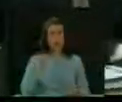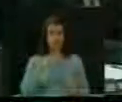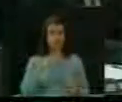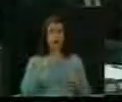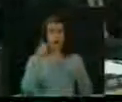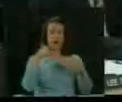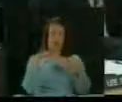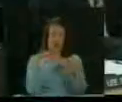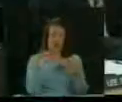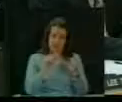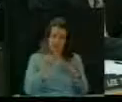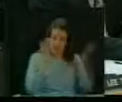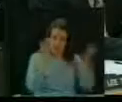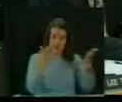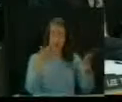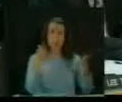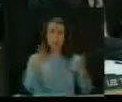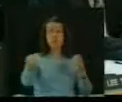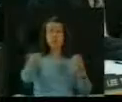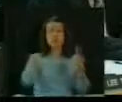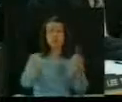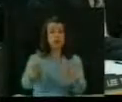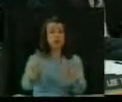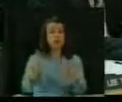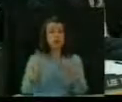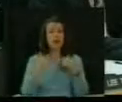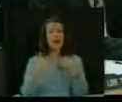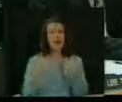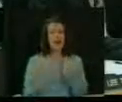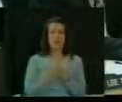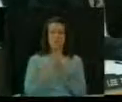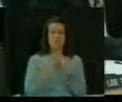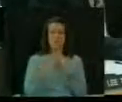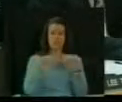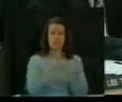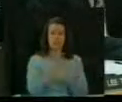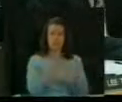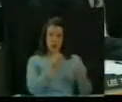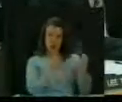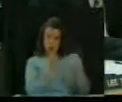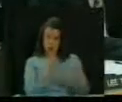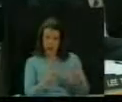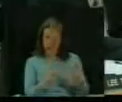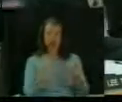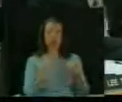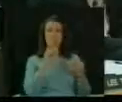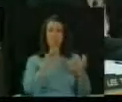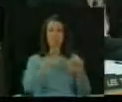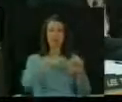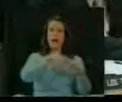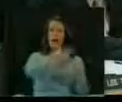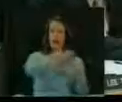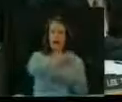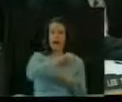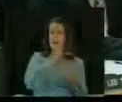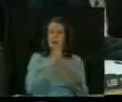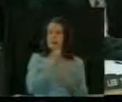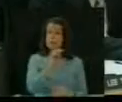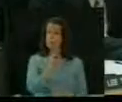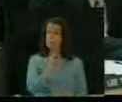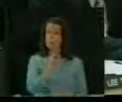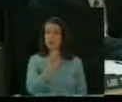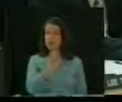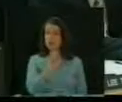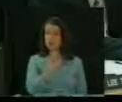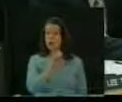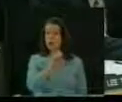came with this proposal to allow these citizens an opportunity to come in, look at it, bring in people from outside, perhaps use Mr. Owings and